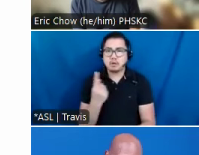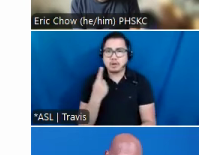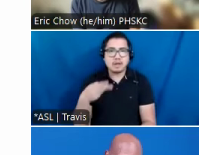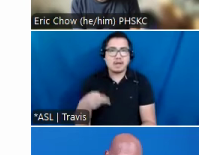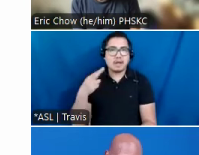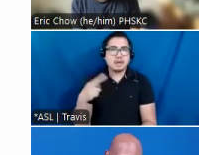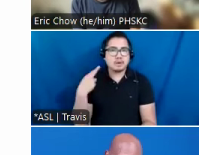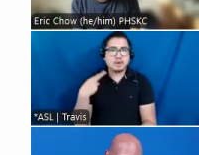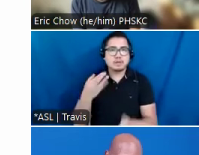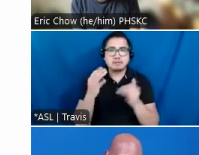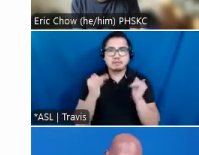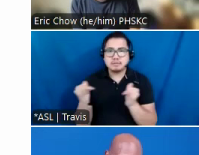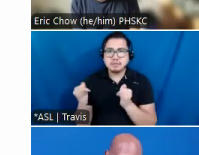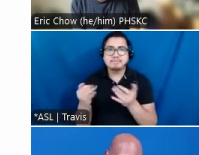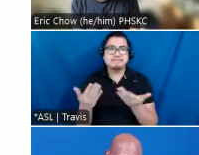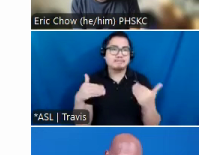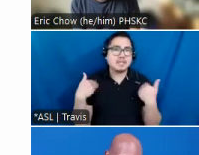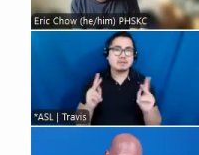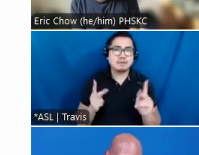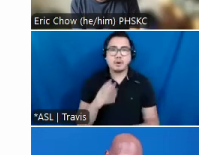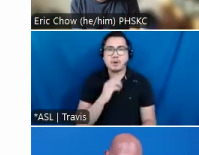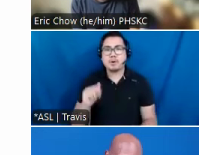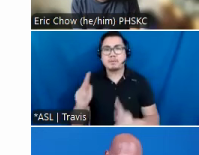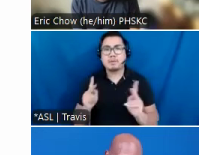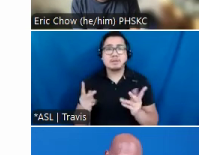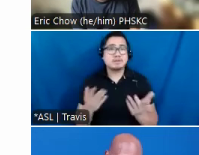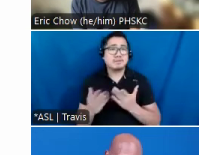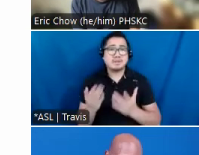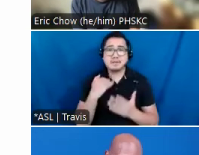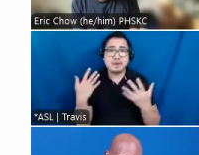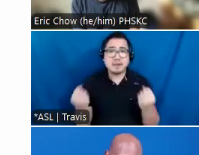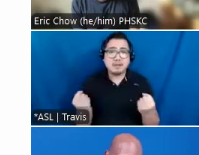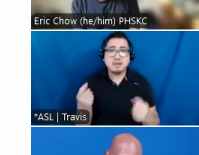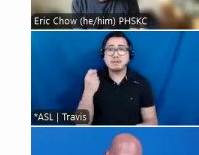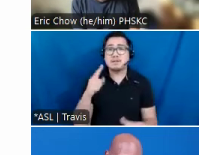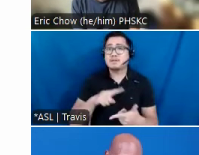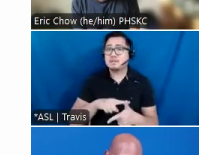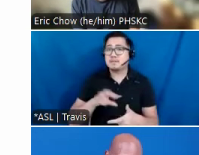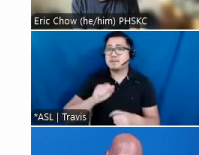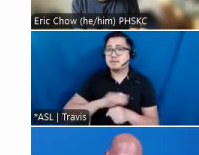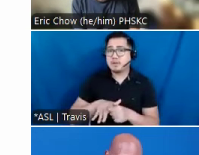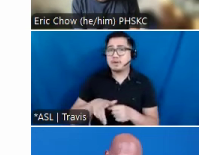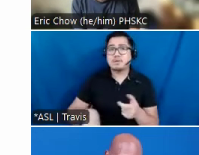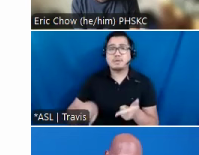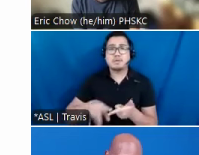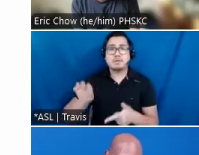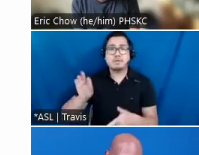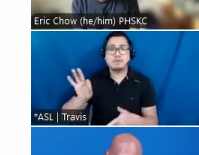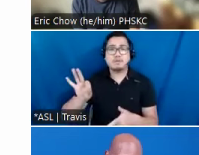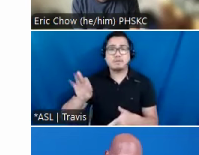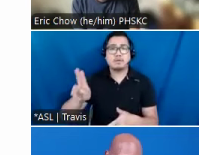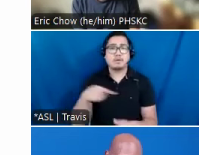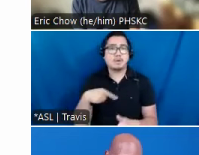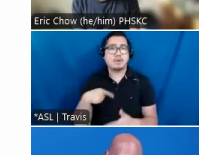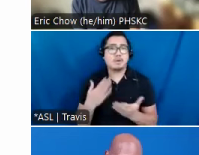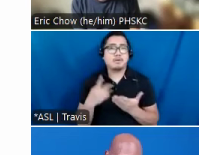individuals, young people, old people, even if you're previously healthy. Remember, flu and COVID-19 vaccines are recommended for all individuals 6 months and